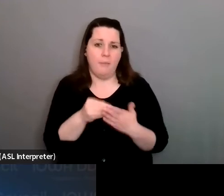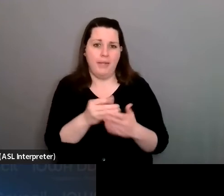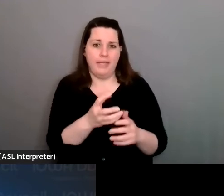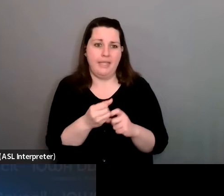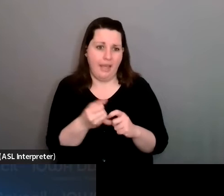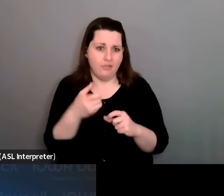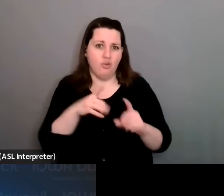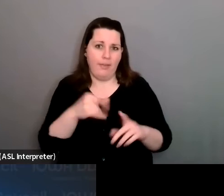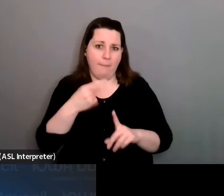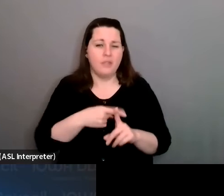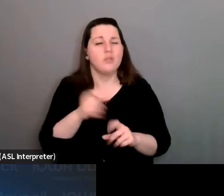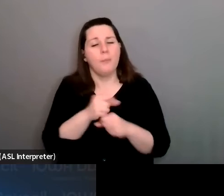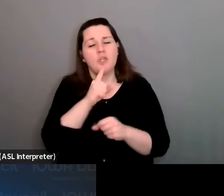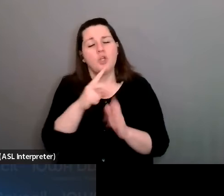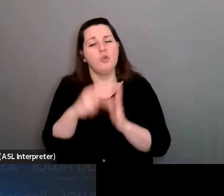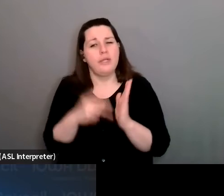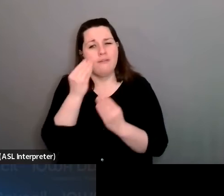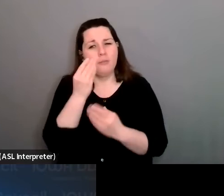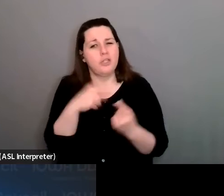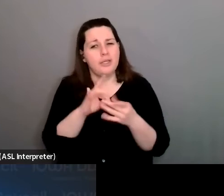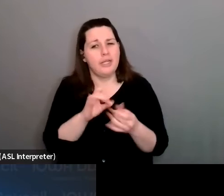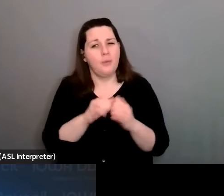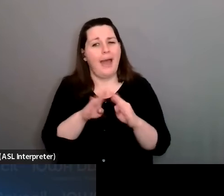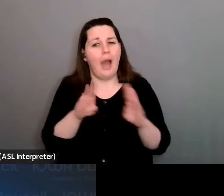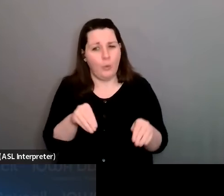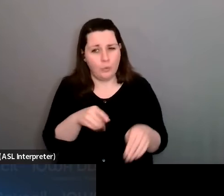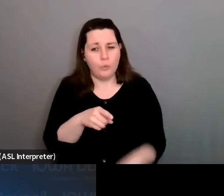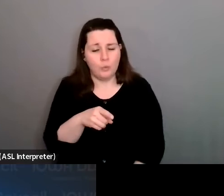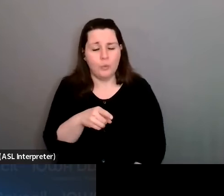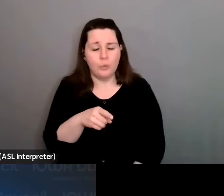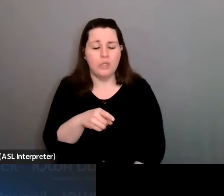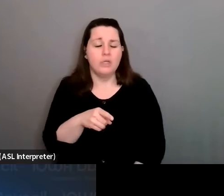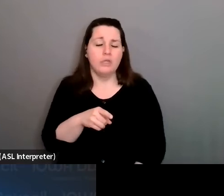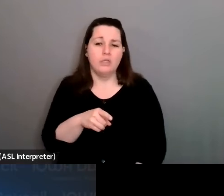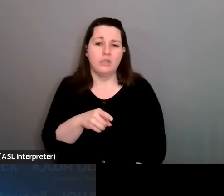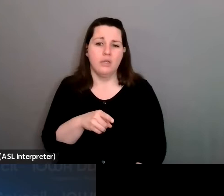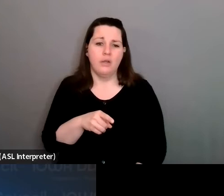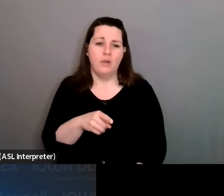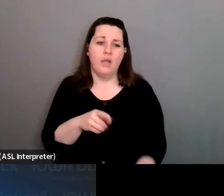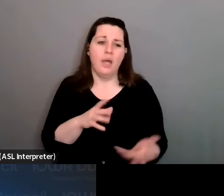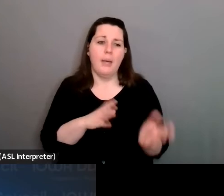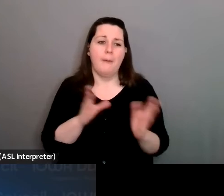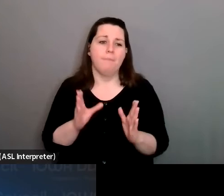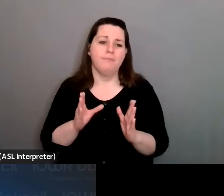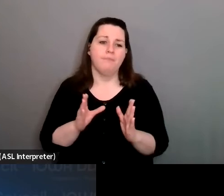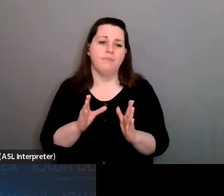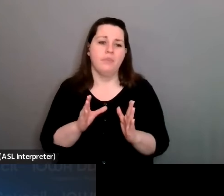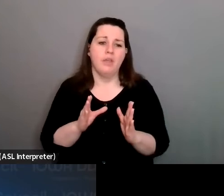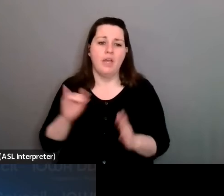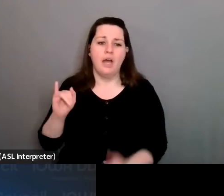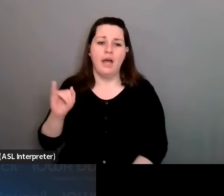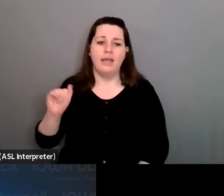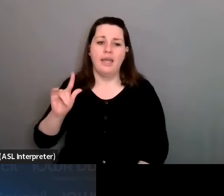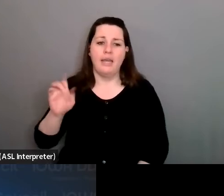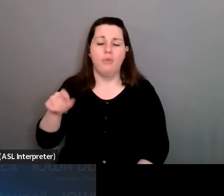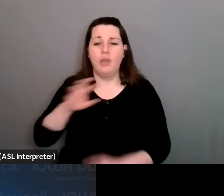sure you read the information about that so that there's not a glitch on that. IAble does report